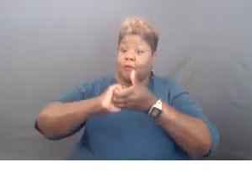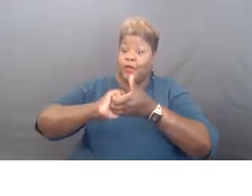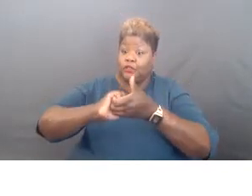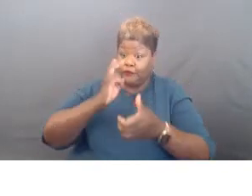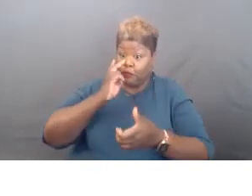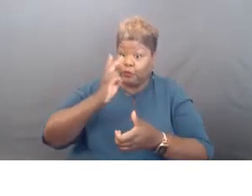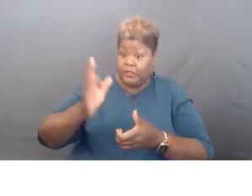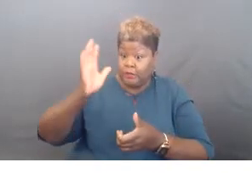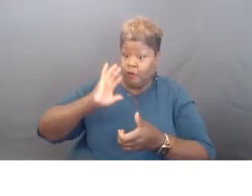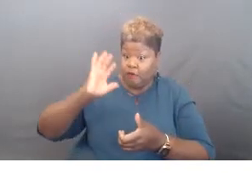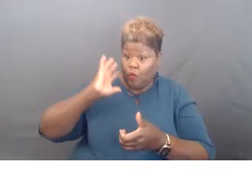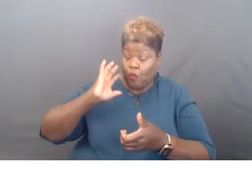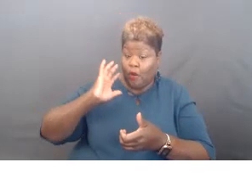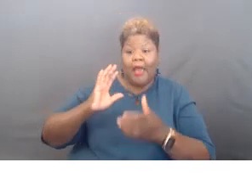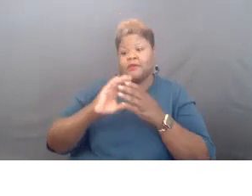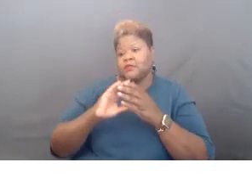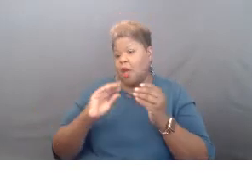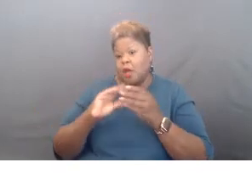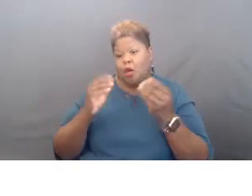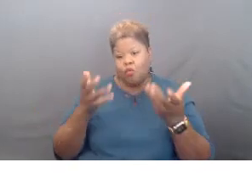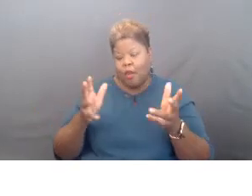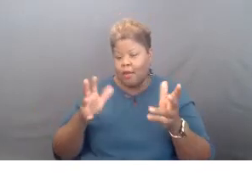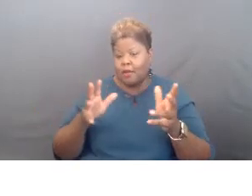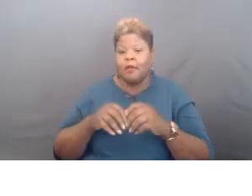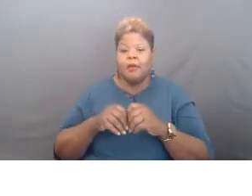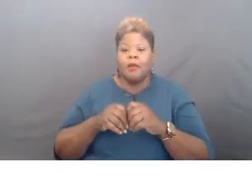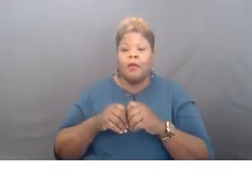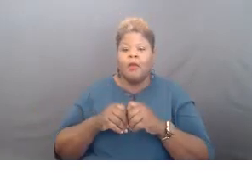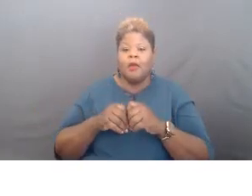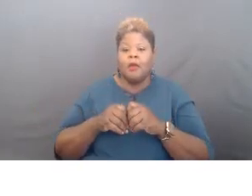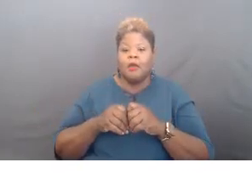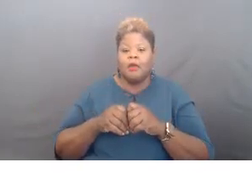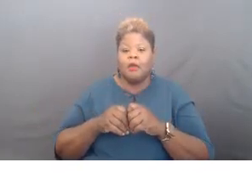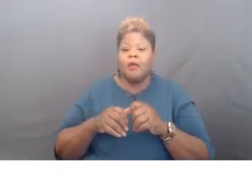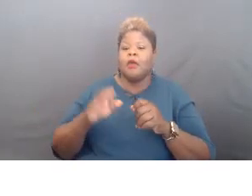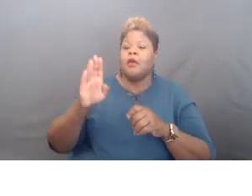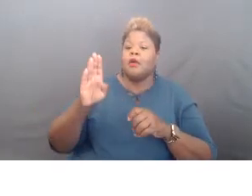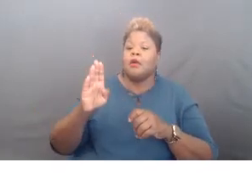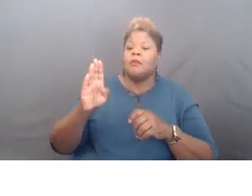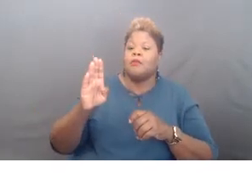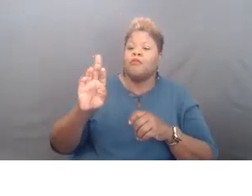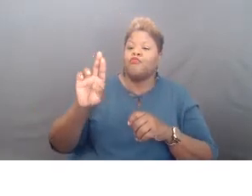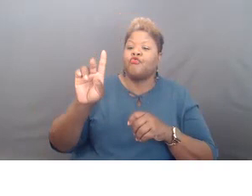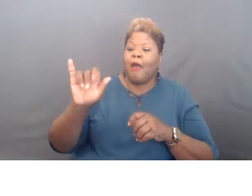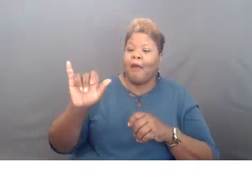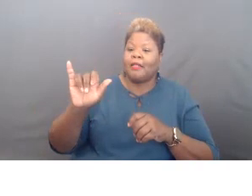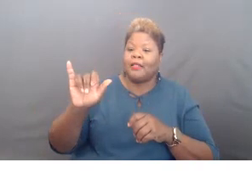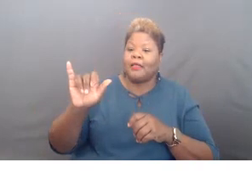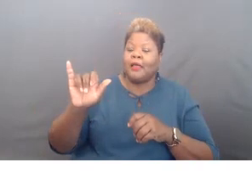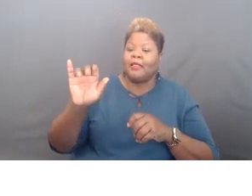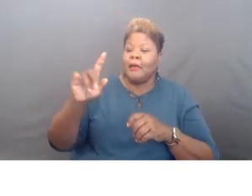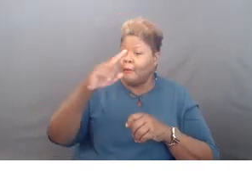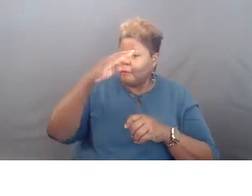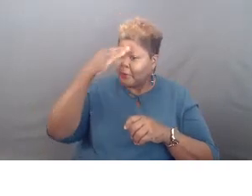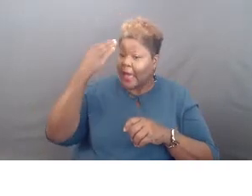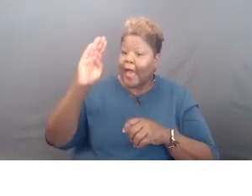before, as I said before, like with Bradley Lomax and the Black Panthers and